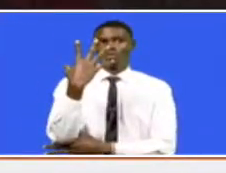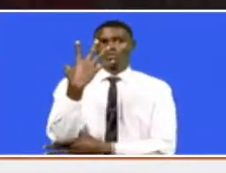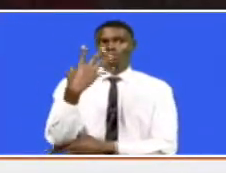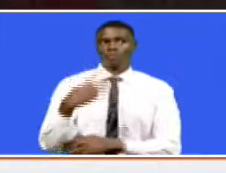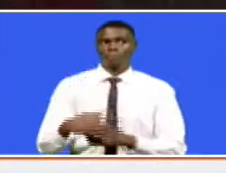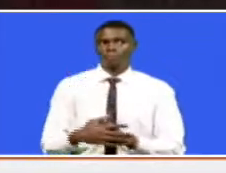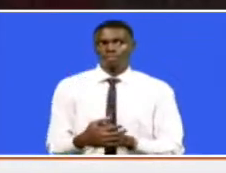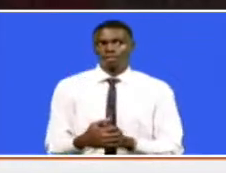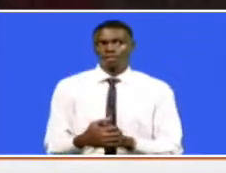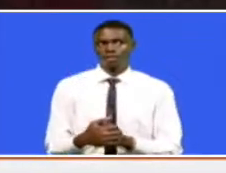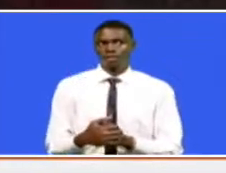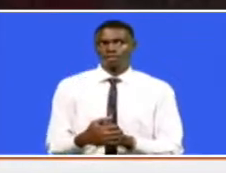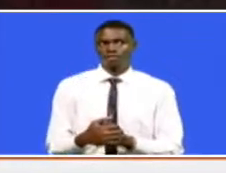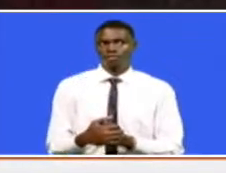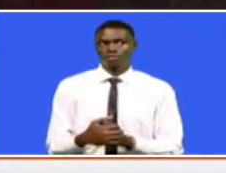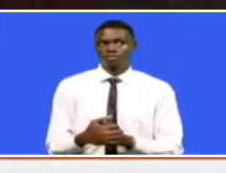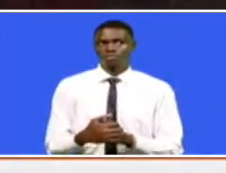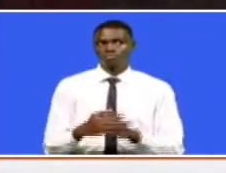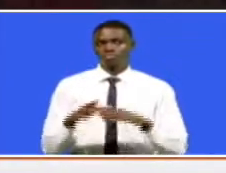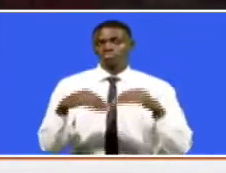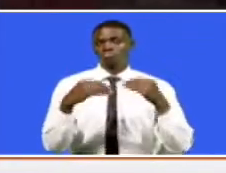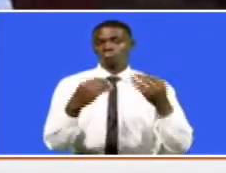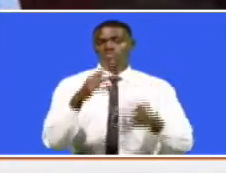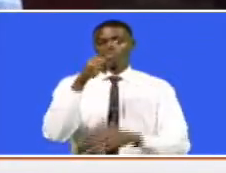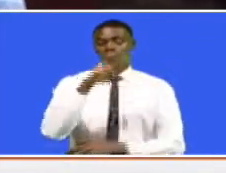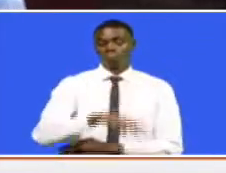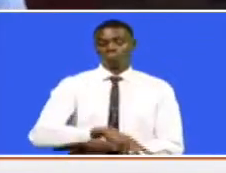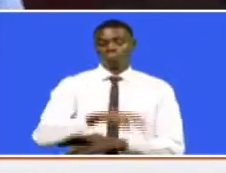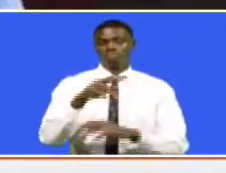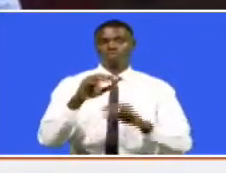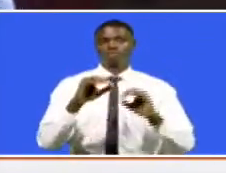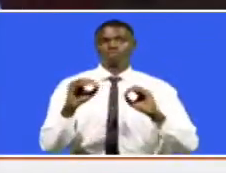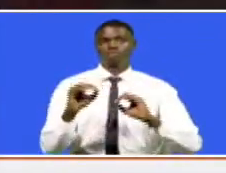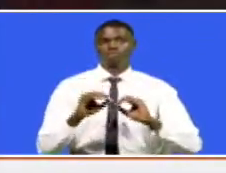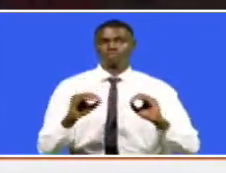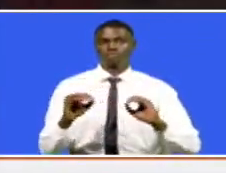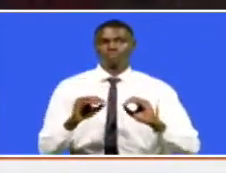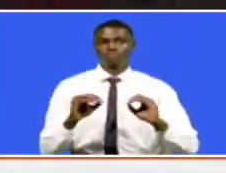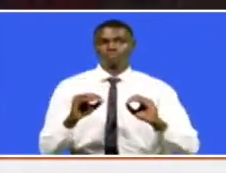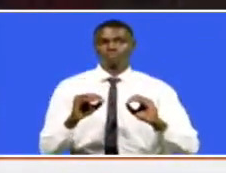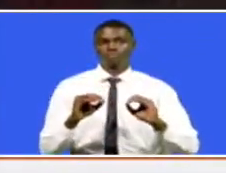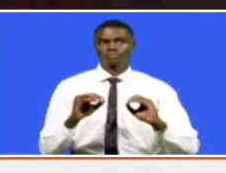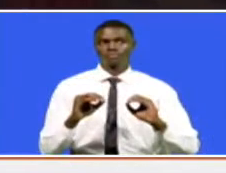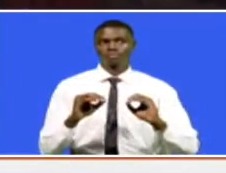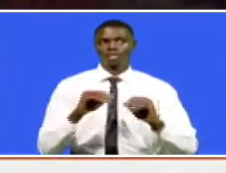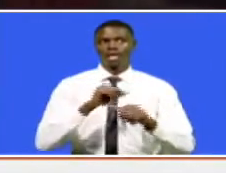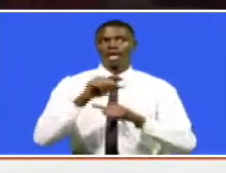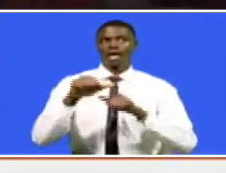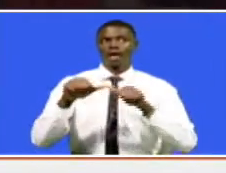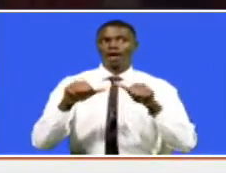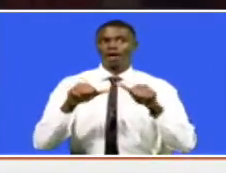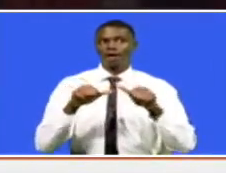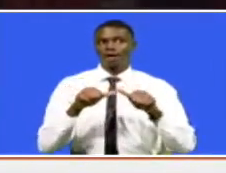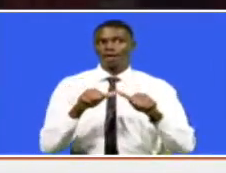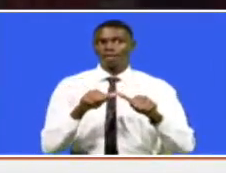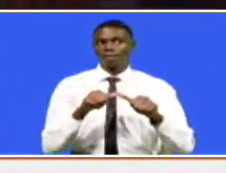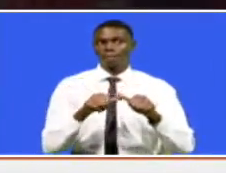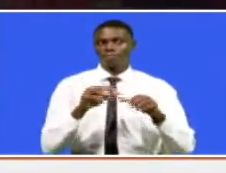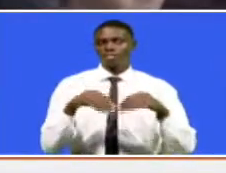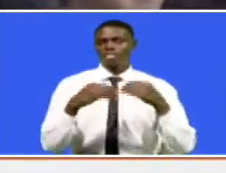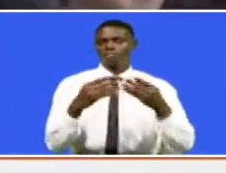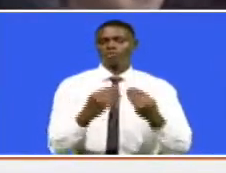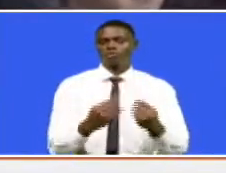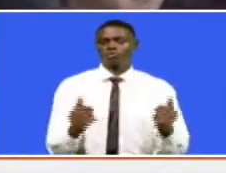have clear and coherent policies, and especially on matters as critical as those concerning